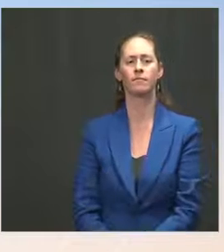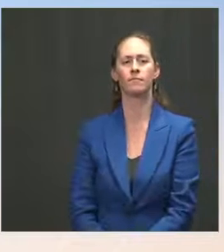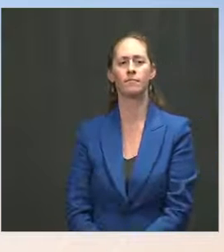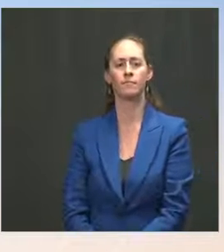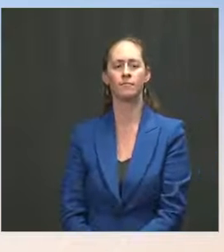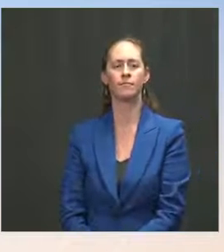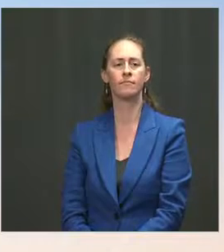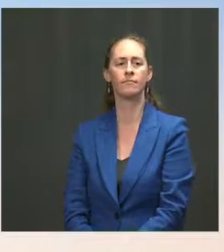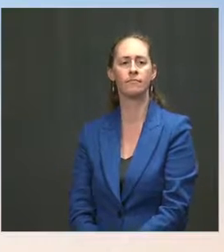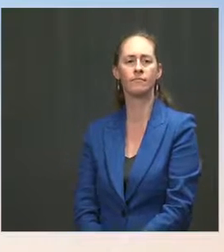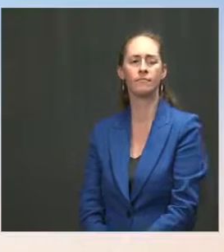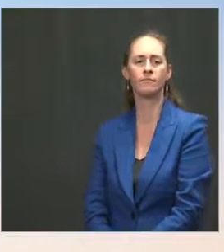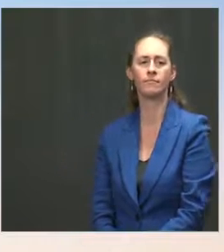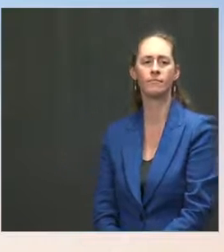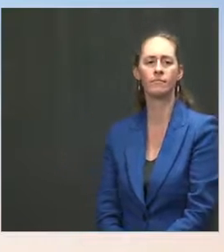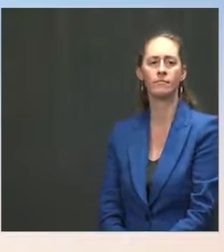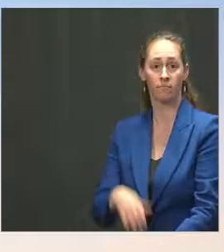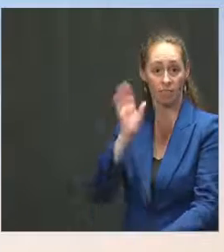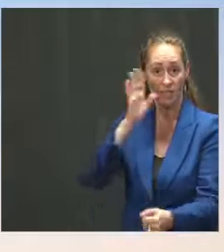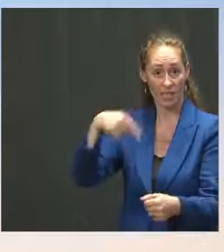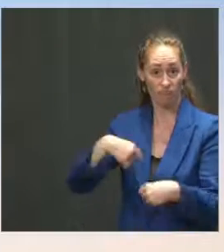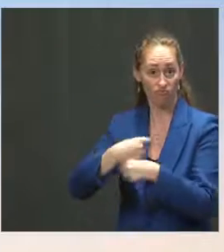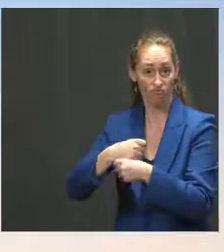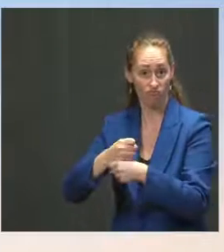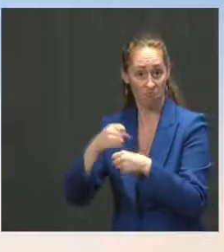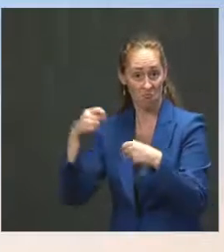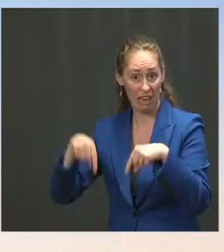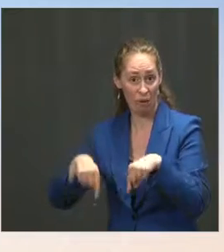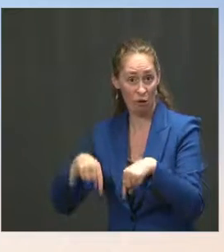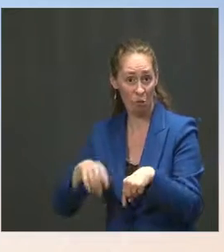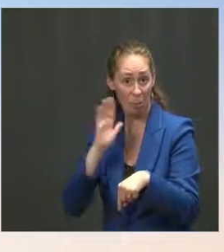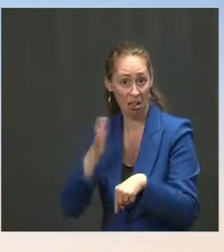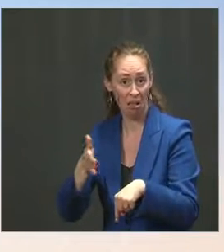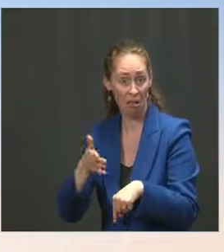incentivize increased production here? Well, I would also note that